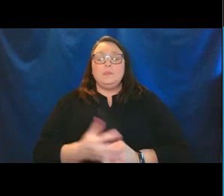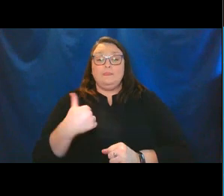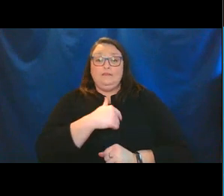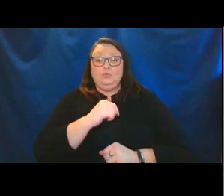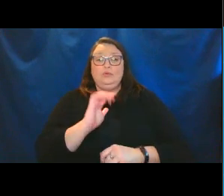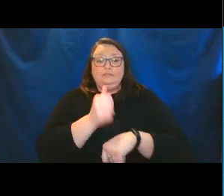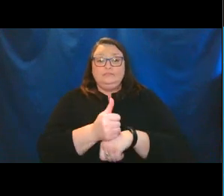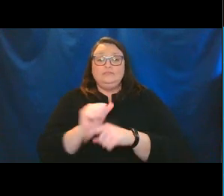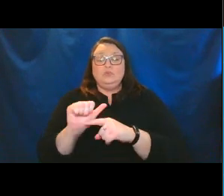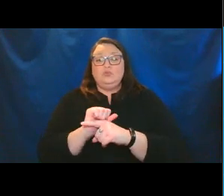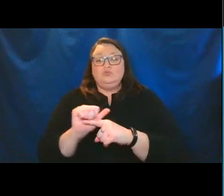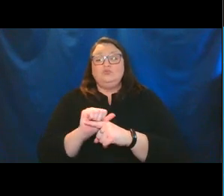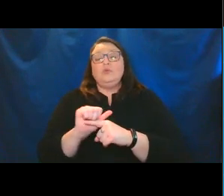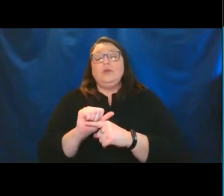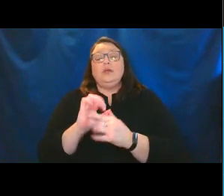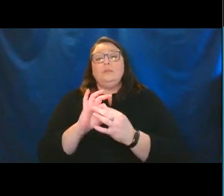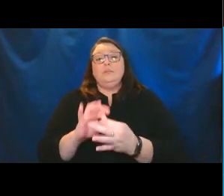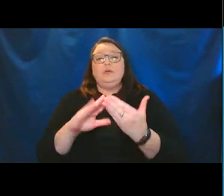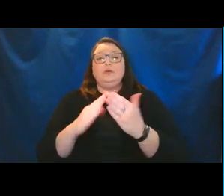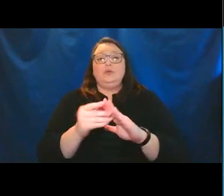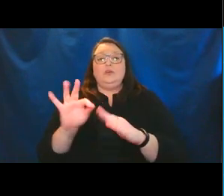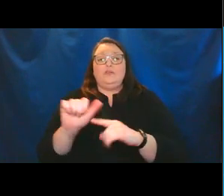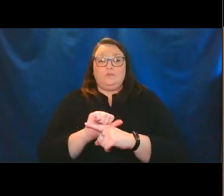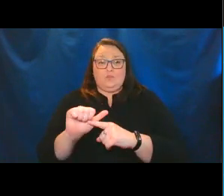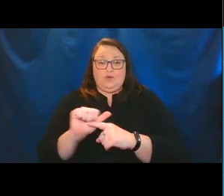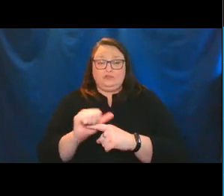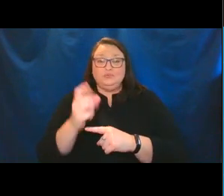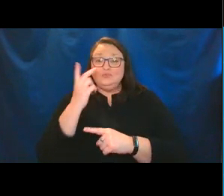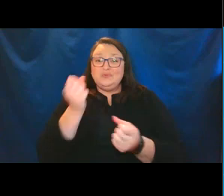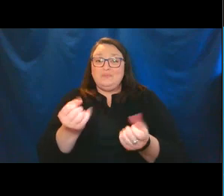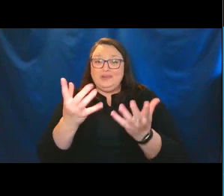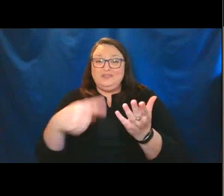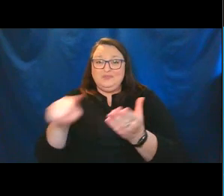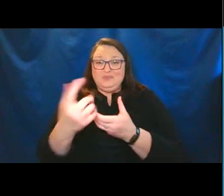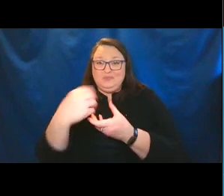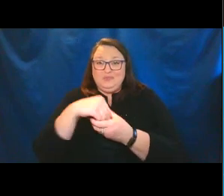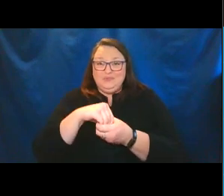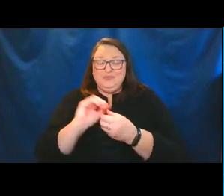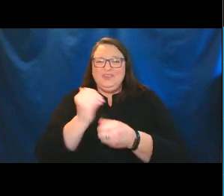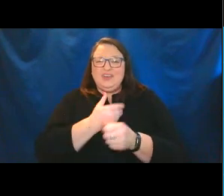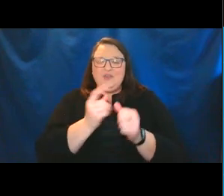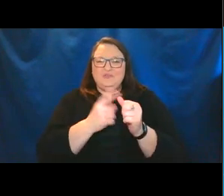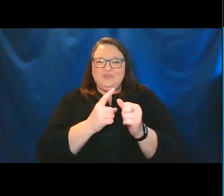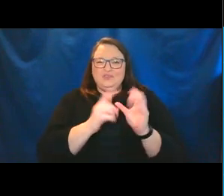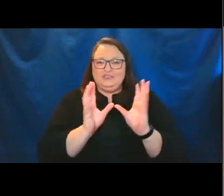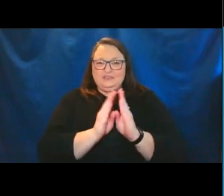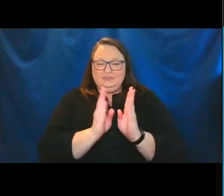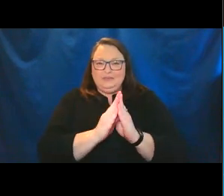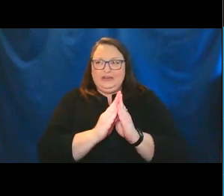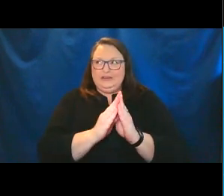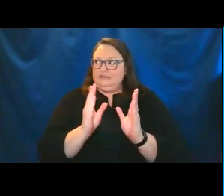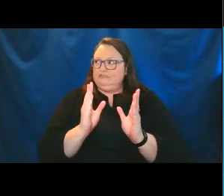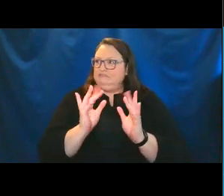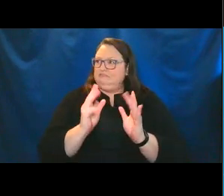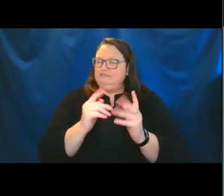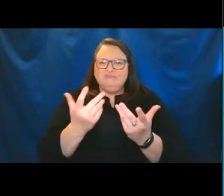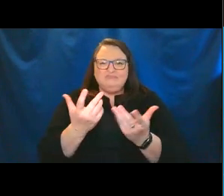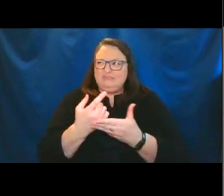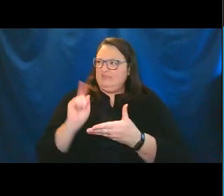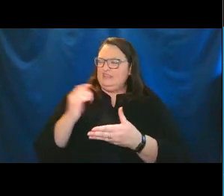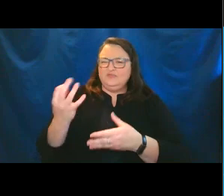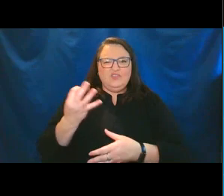a training-based community of practice, which we saw a lot of y'all on our very first meeting last Friday,